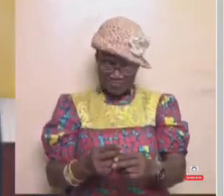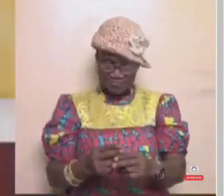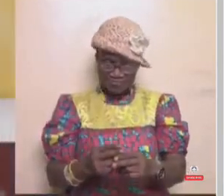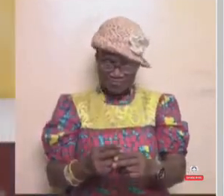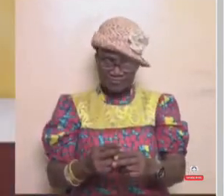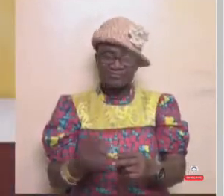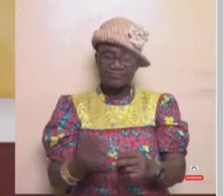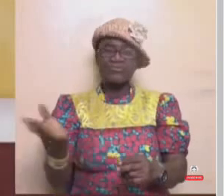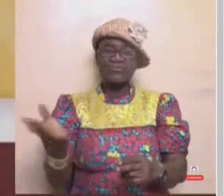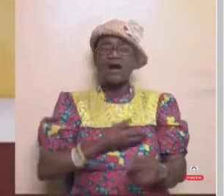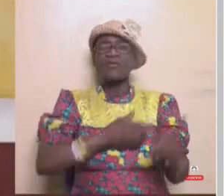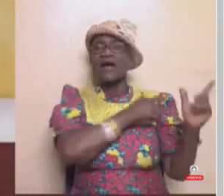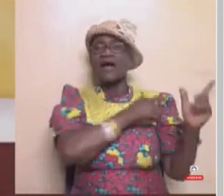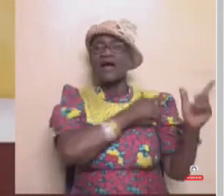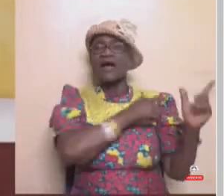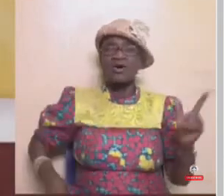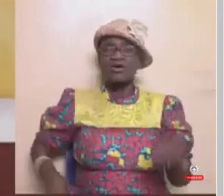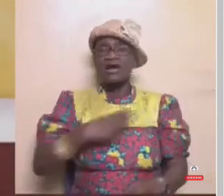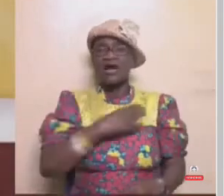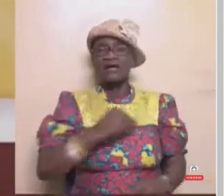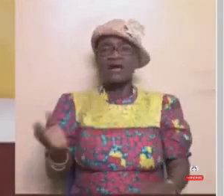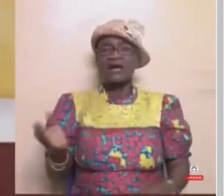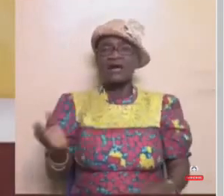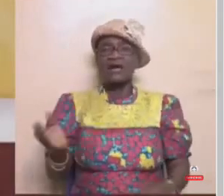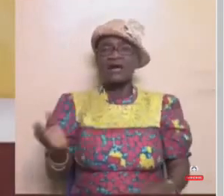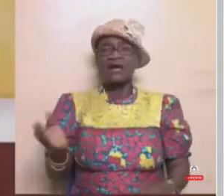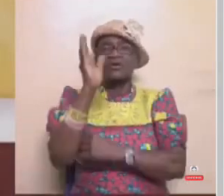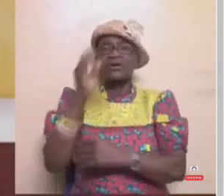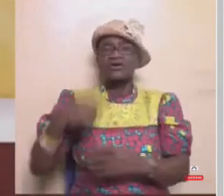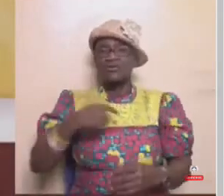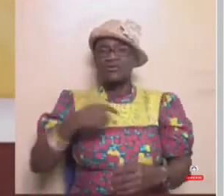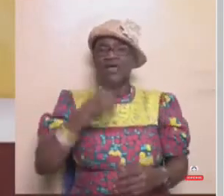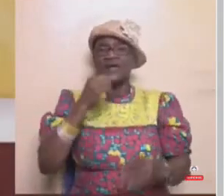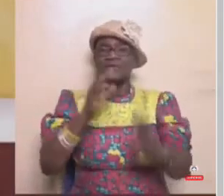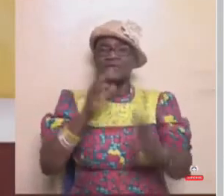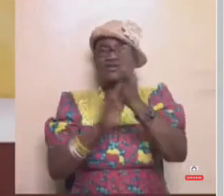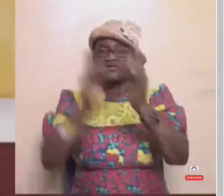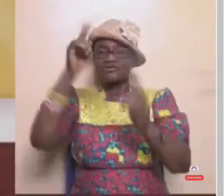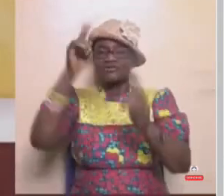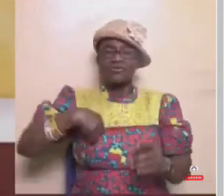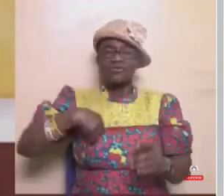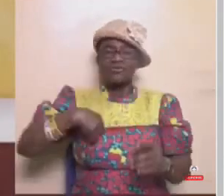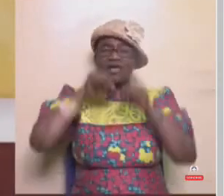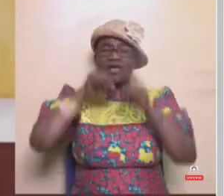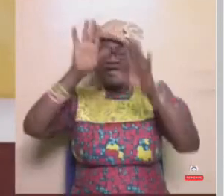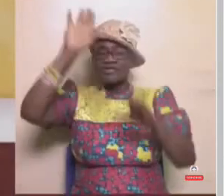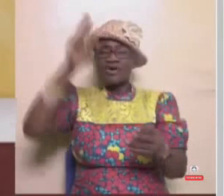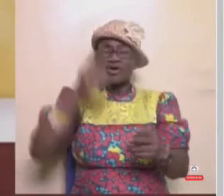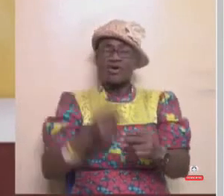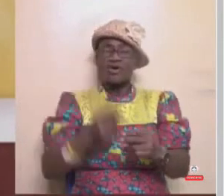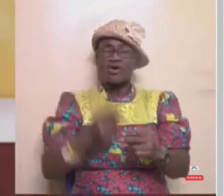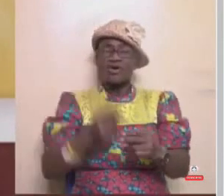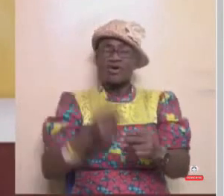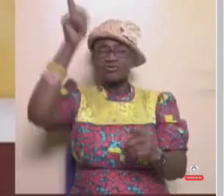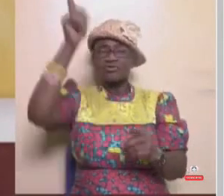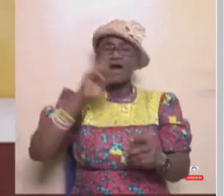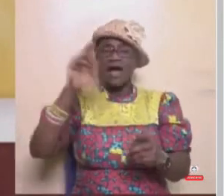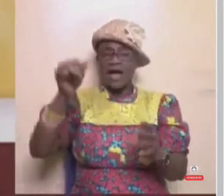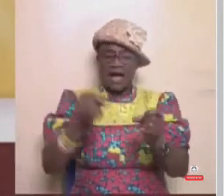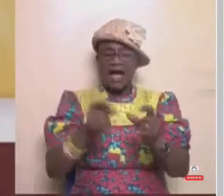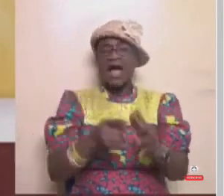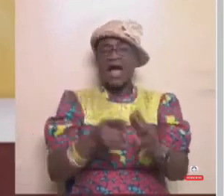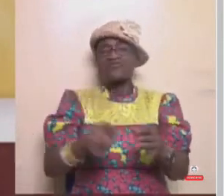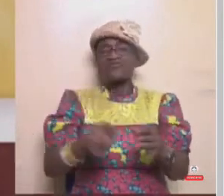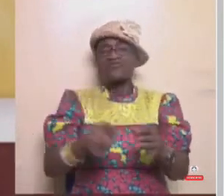name. Our Lord and our God, we praise you. We bless your name. You are the Alpha. You are the